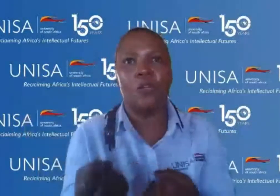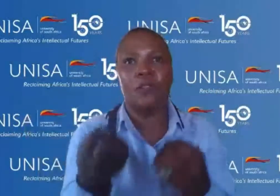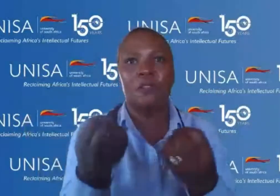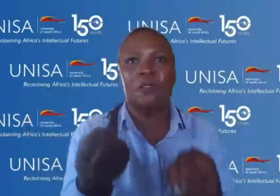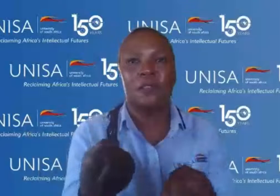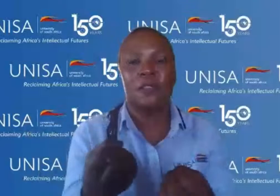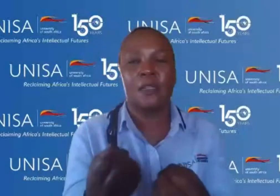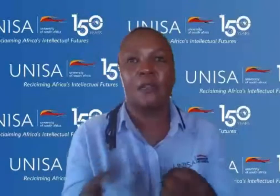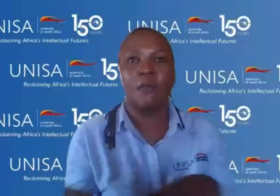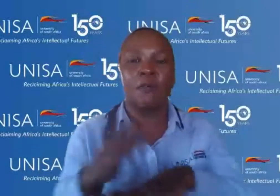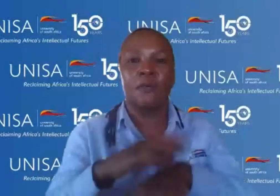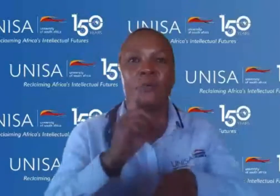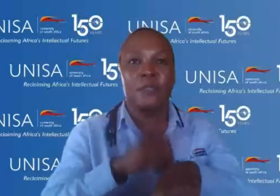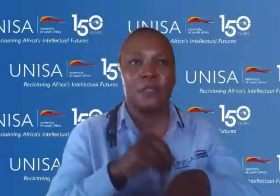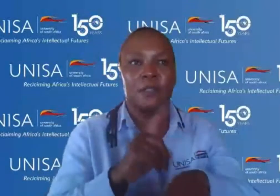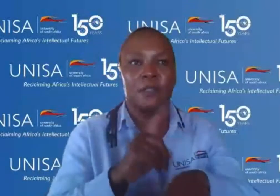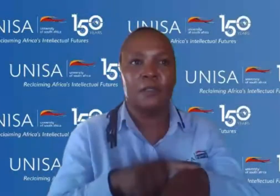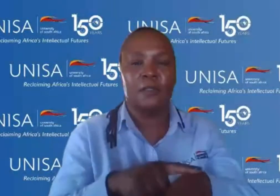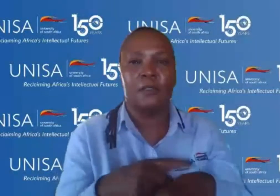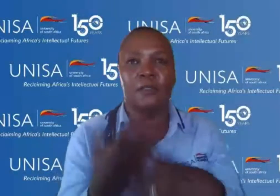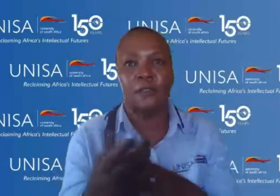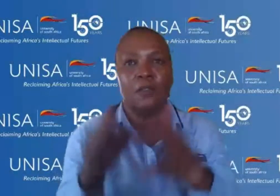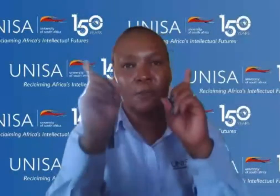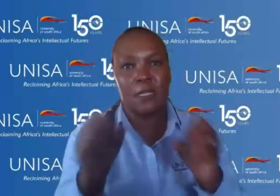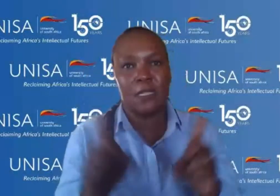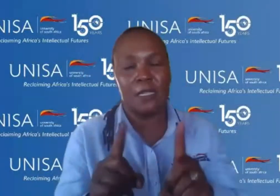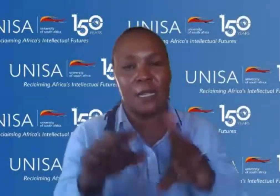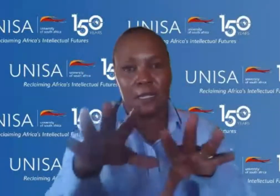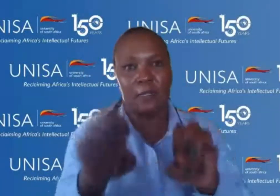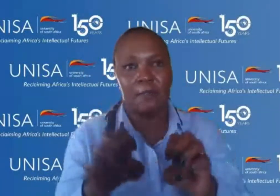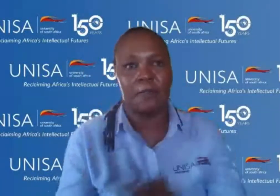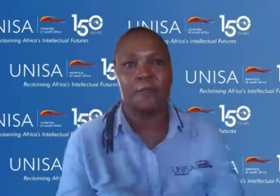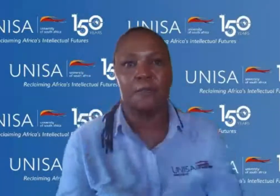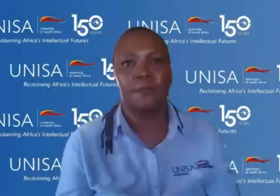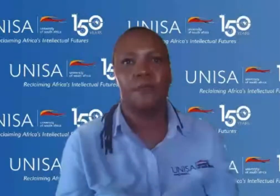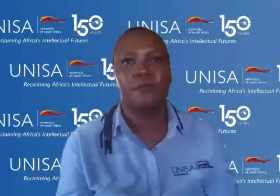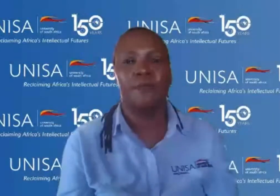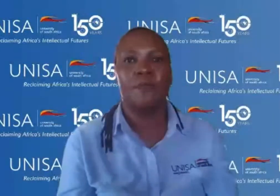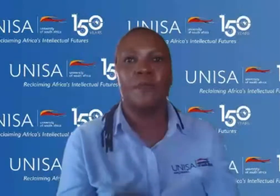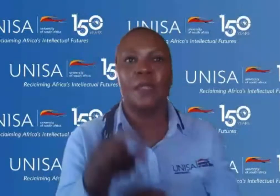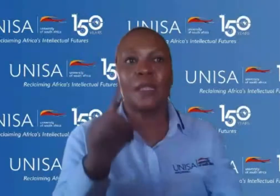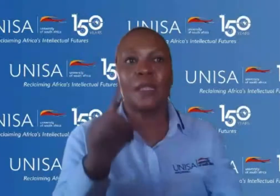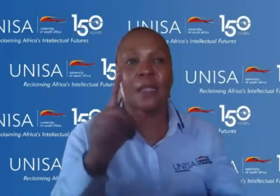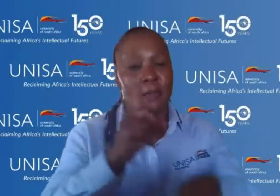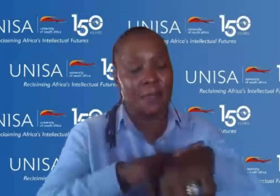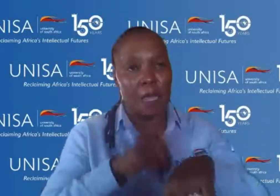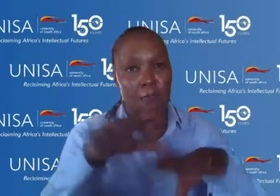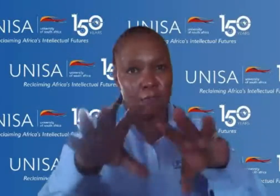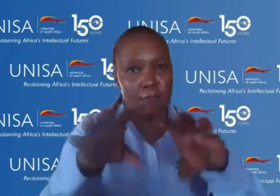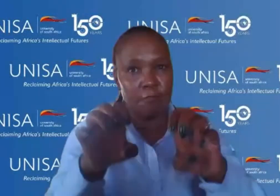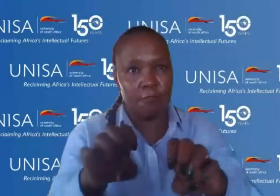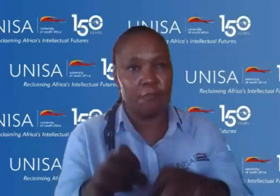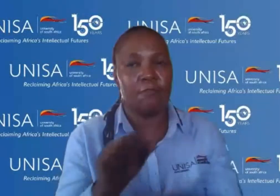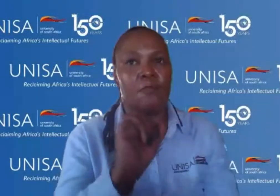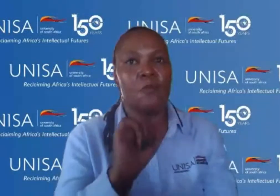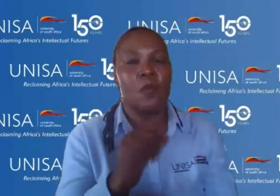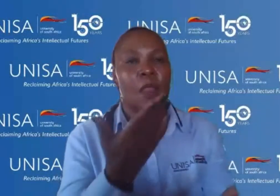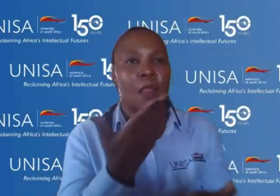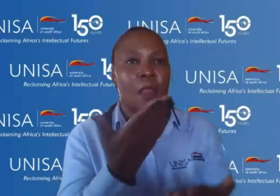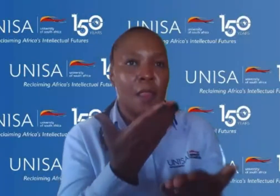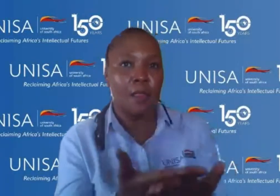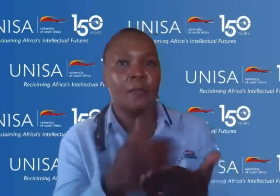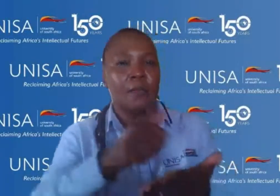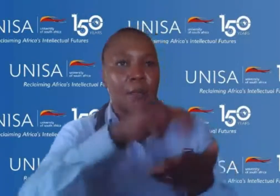time or special exam. And then during exams, you are able to apply for